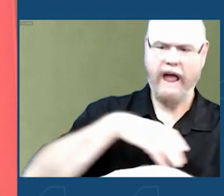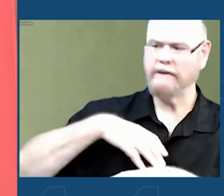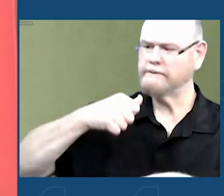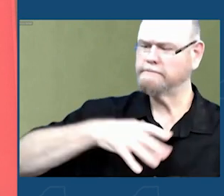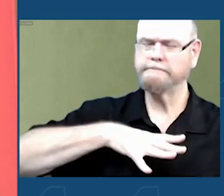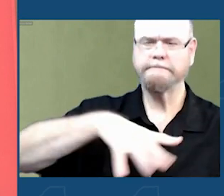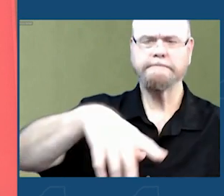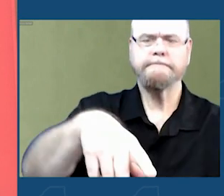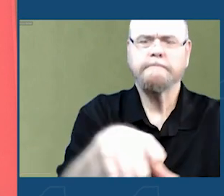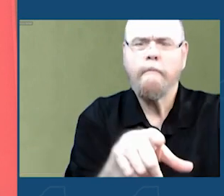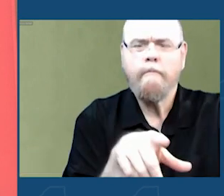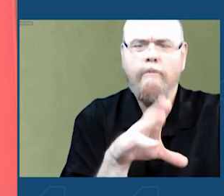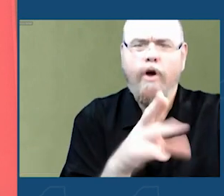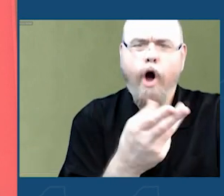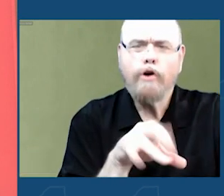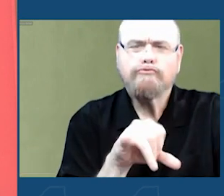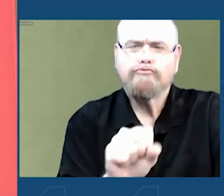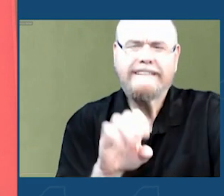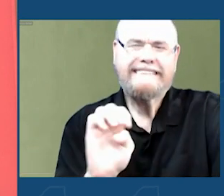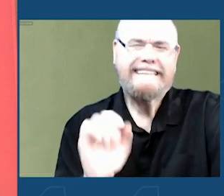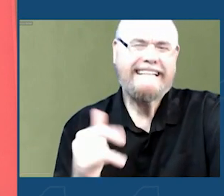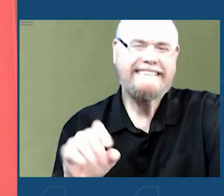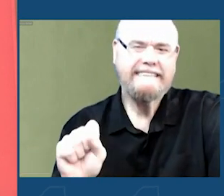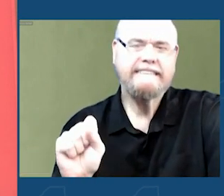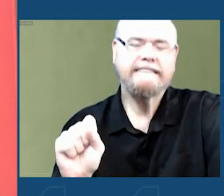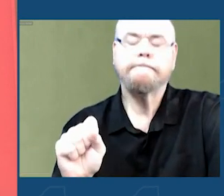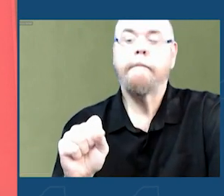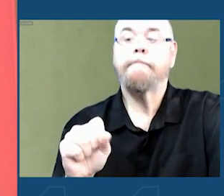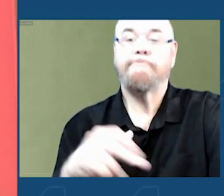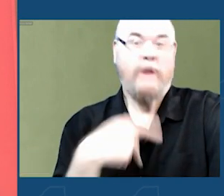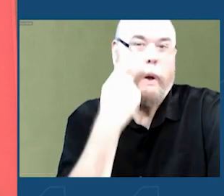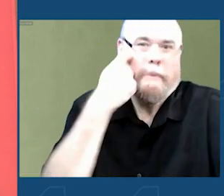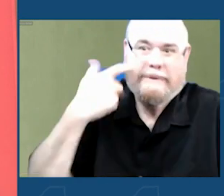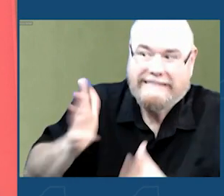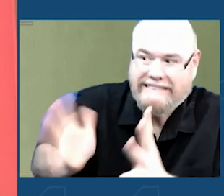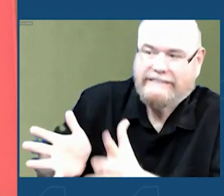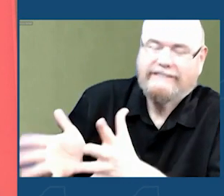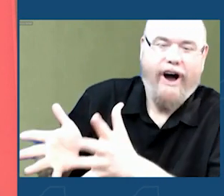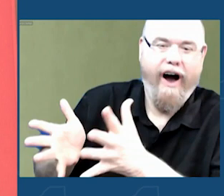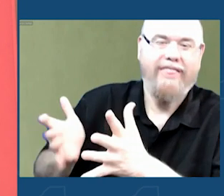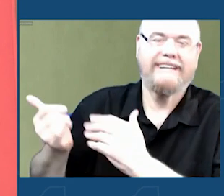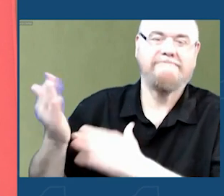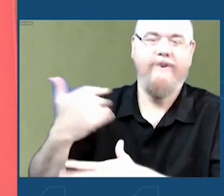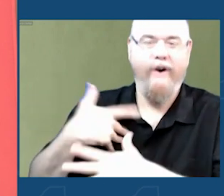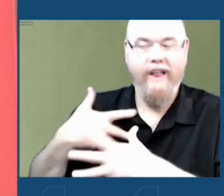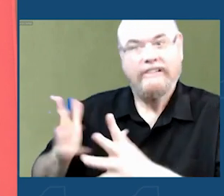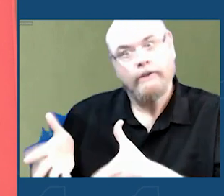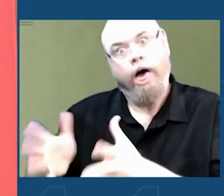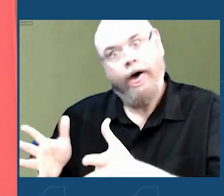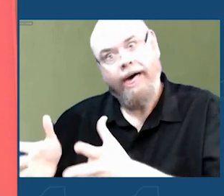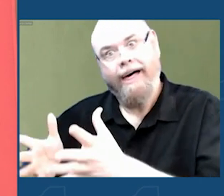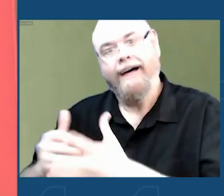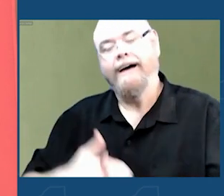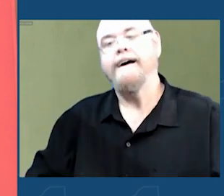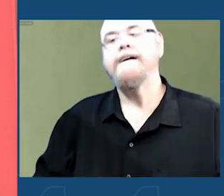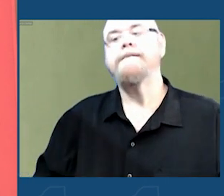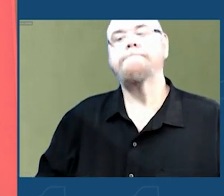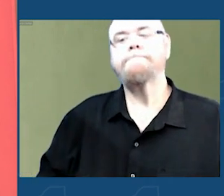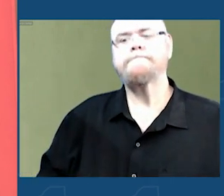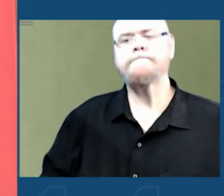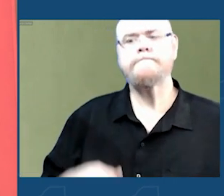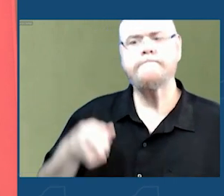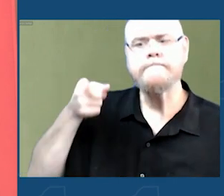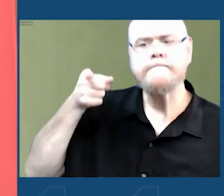and we were talking a lot this morning, and he's worked also with